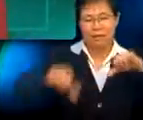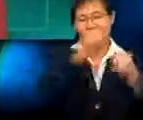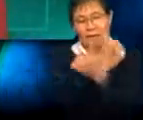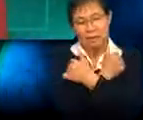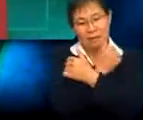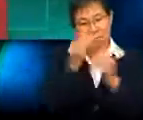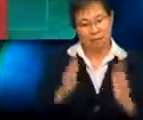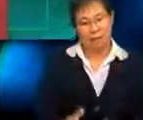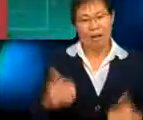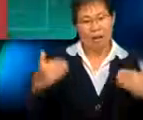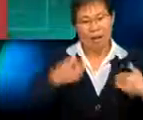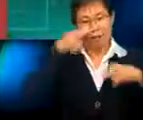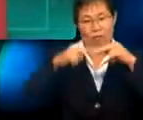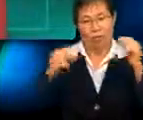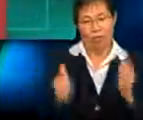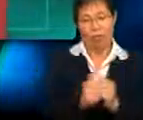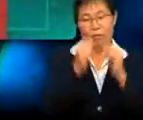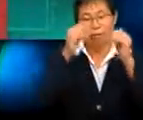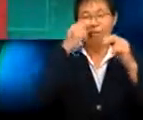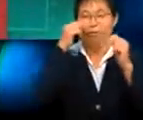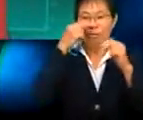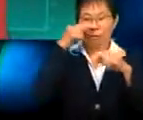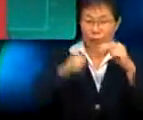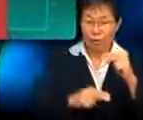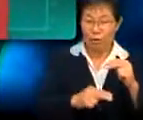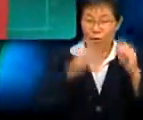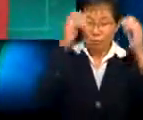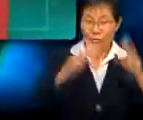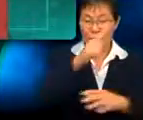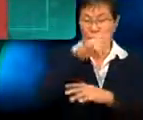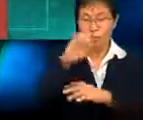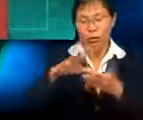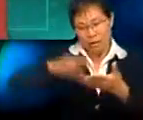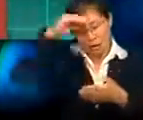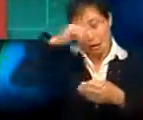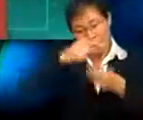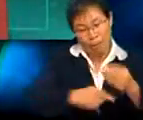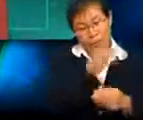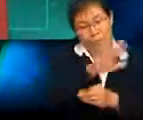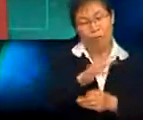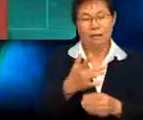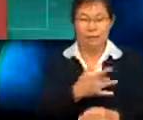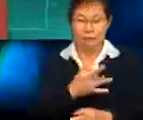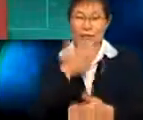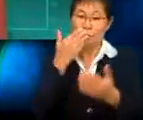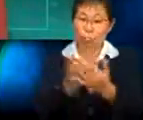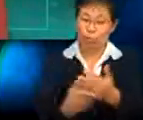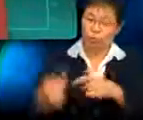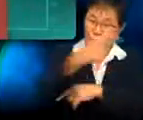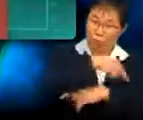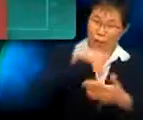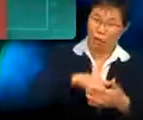science lovers. Had fun with Professor Gloop learning about the 5 senses?